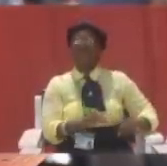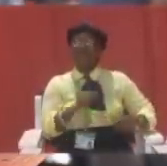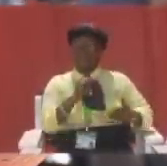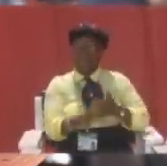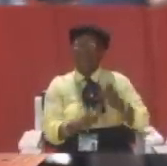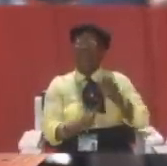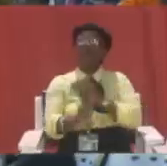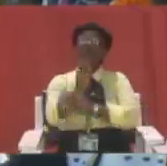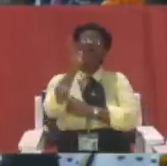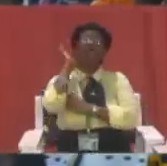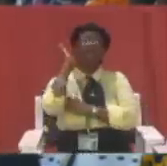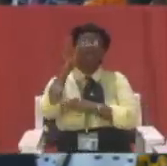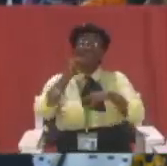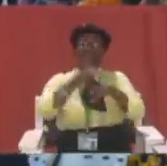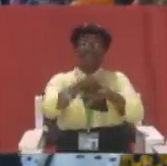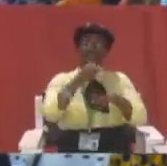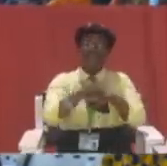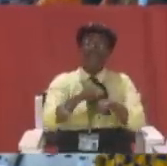tonight.